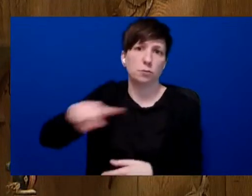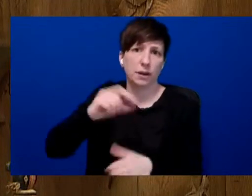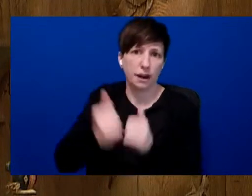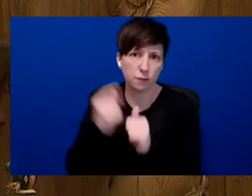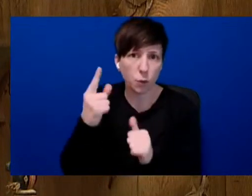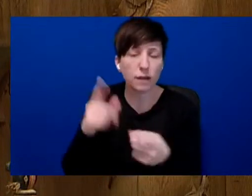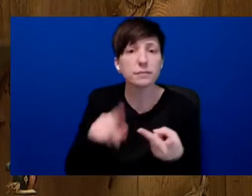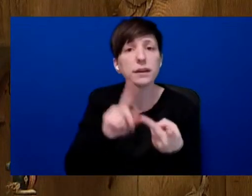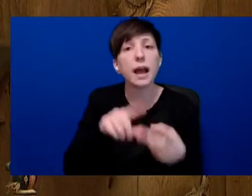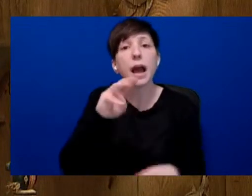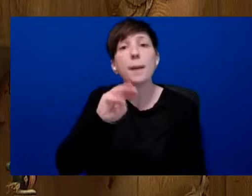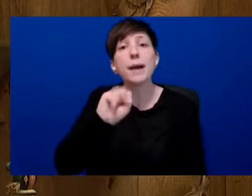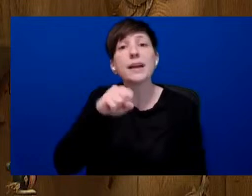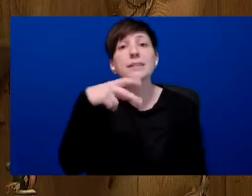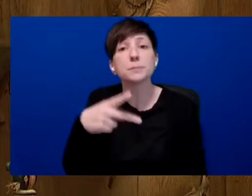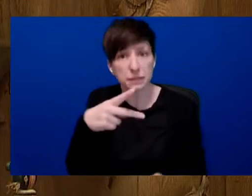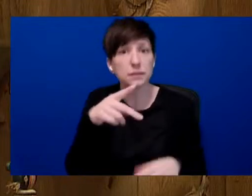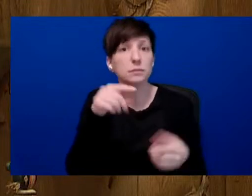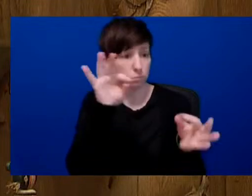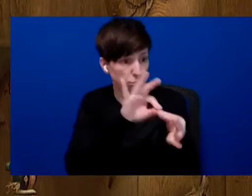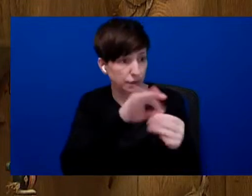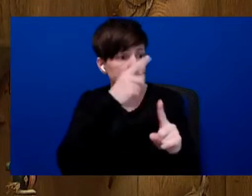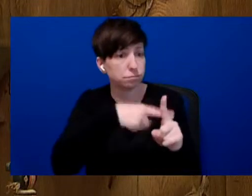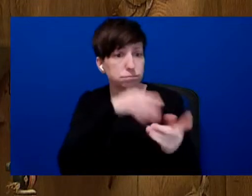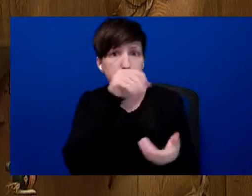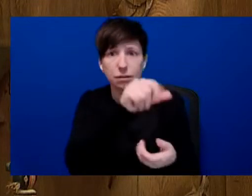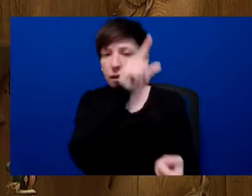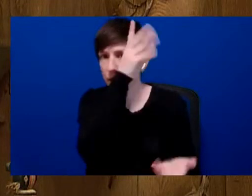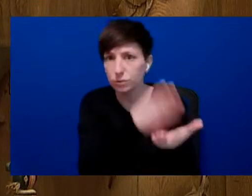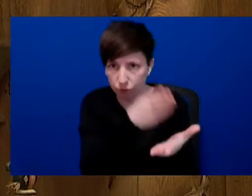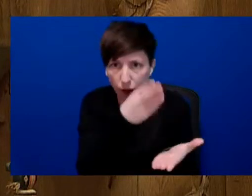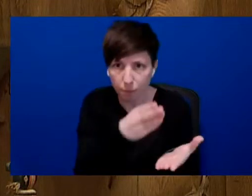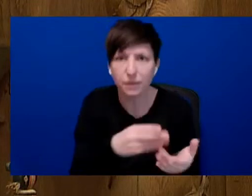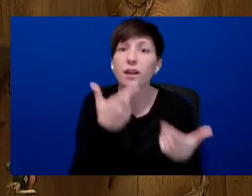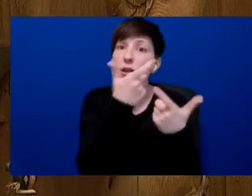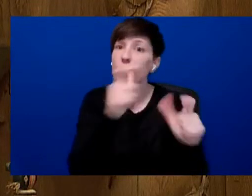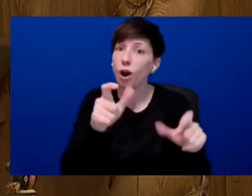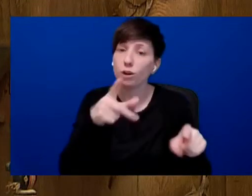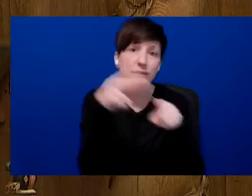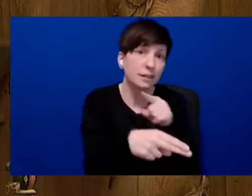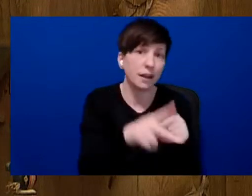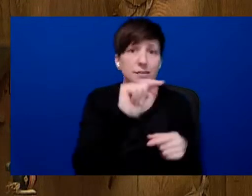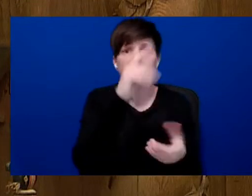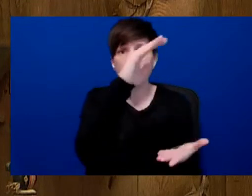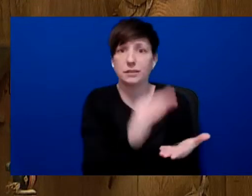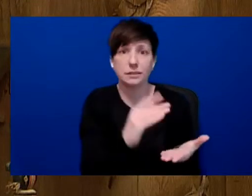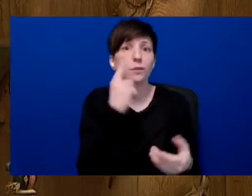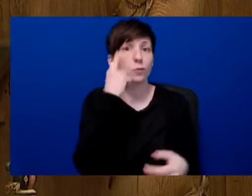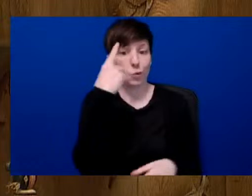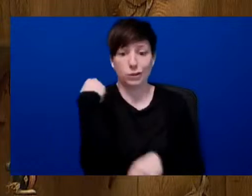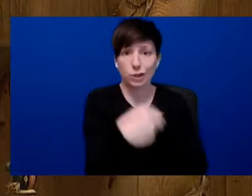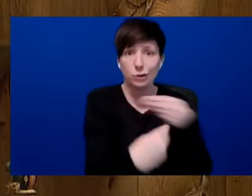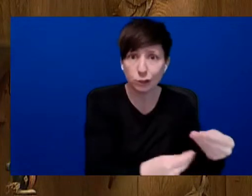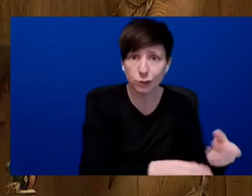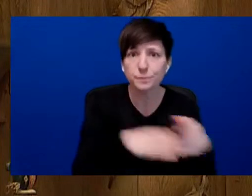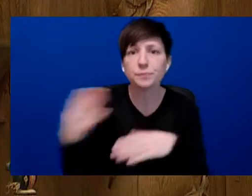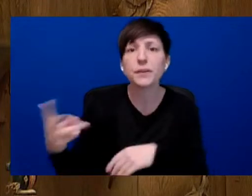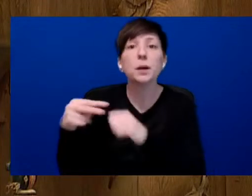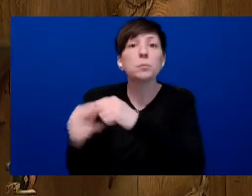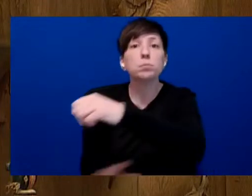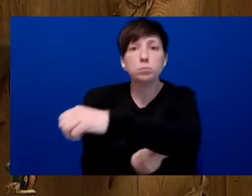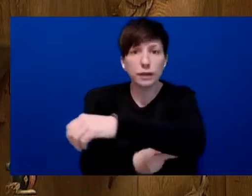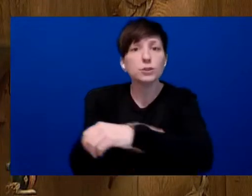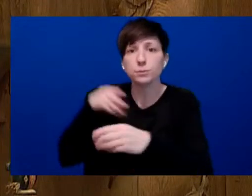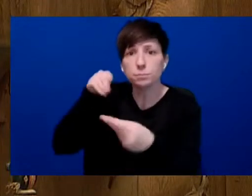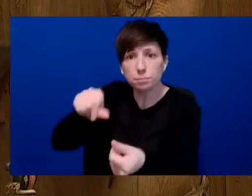in a generation. Ending tolls on the Port Mann and Golden Ears bridges. Making public transit free for